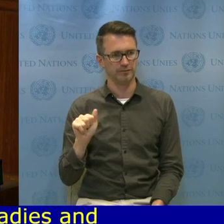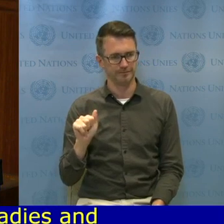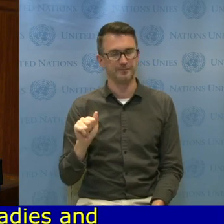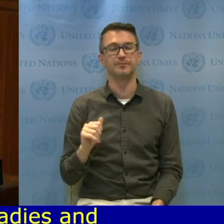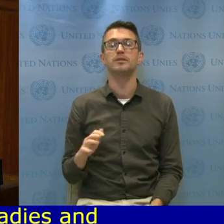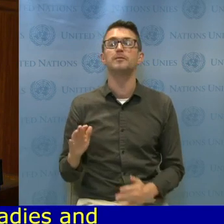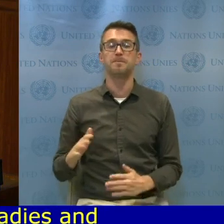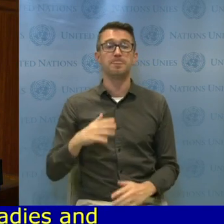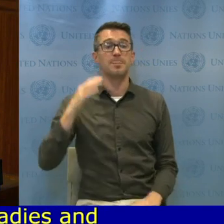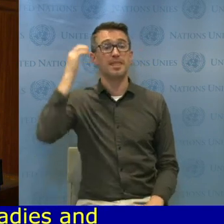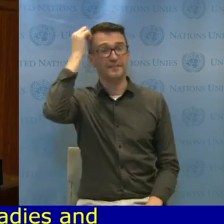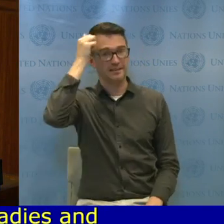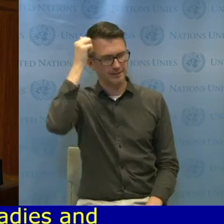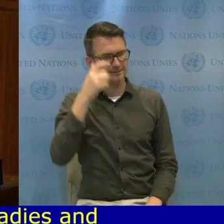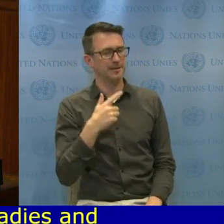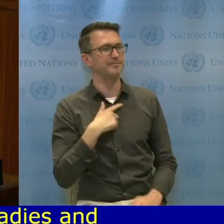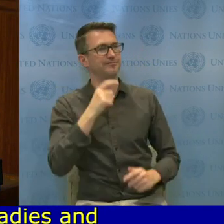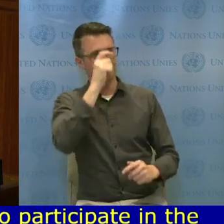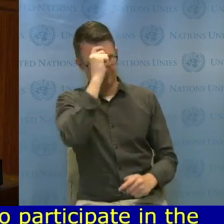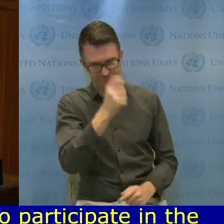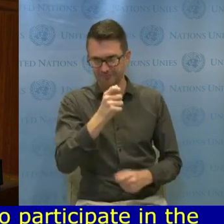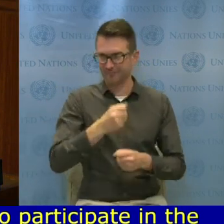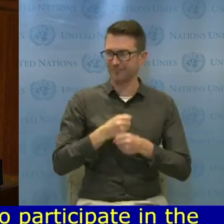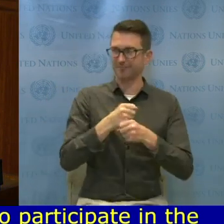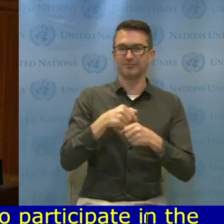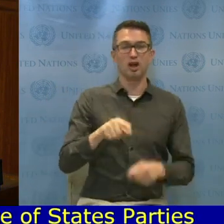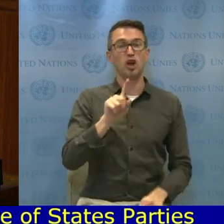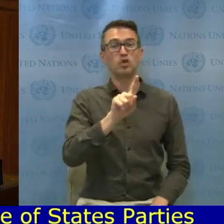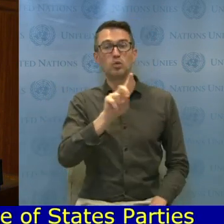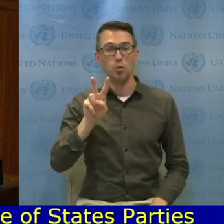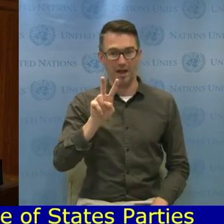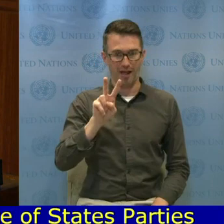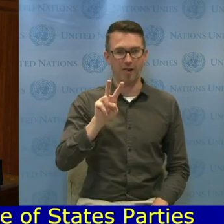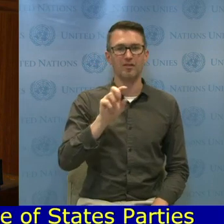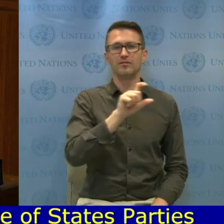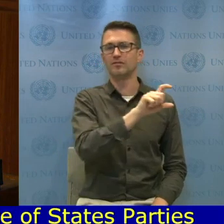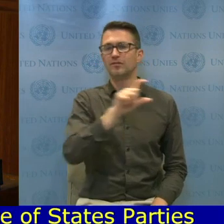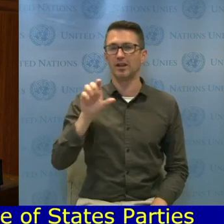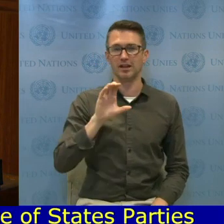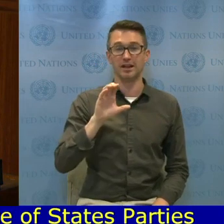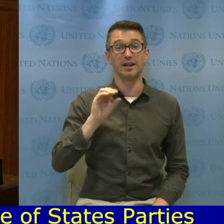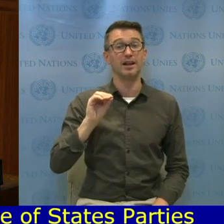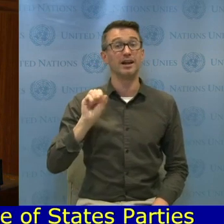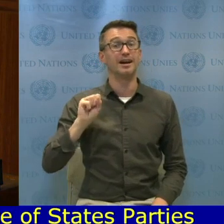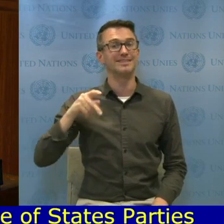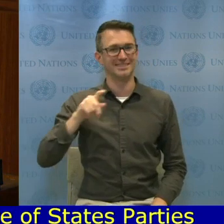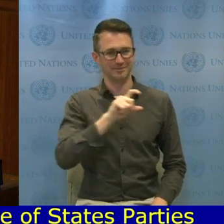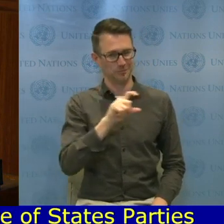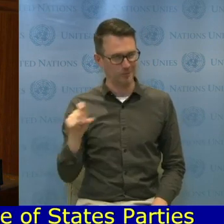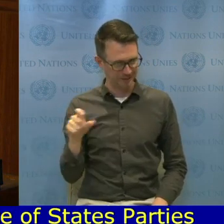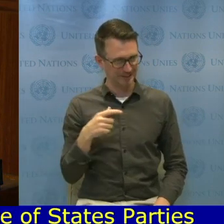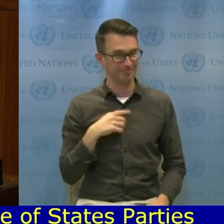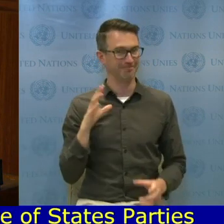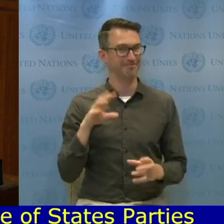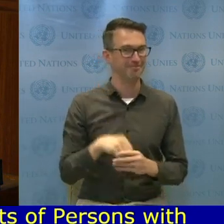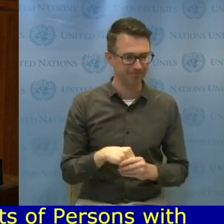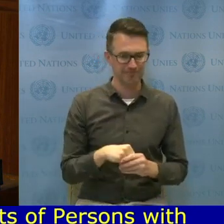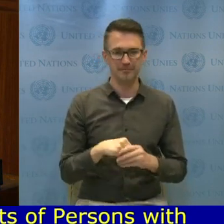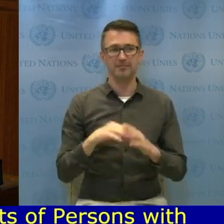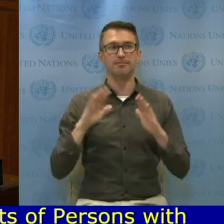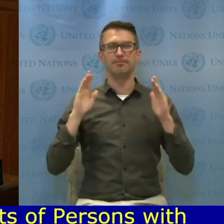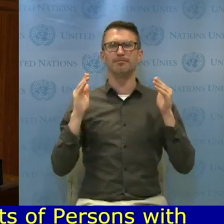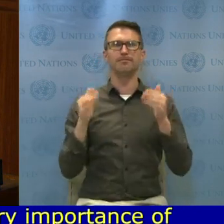with disabilities, focusing on the very important theme of ensuring inclusion of persons with disabilities in a changing world through the implementation of the